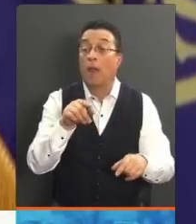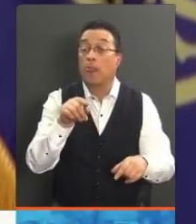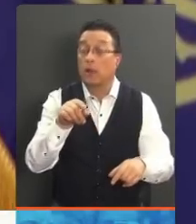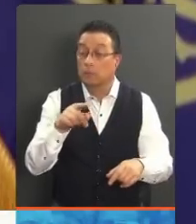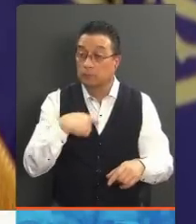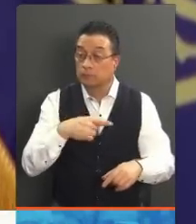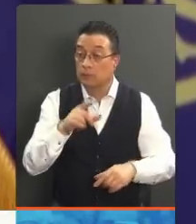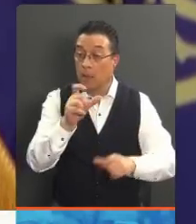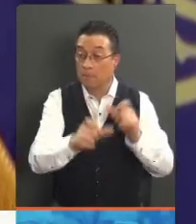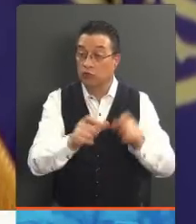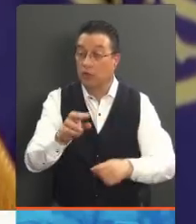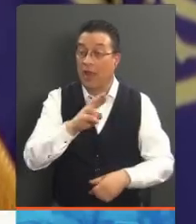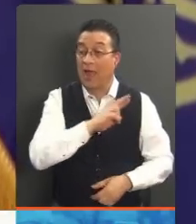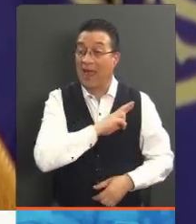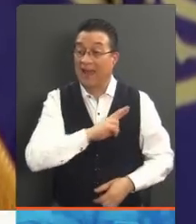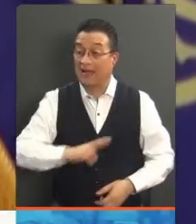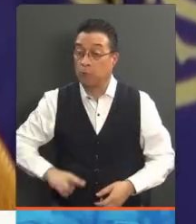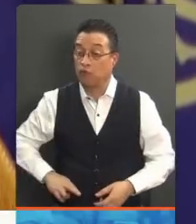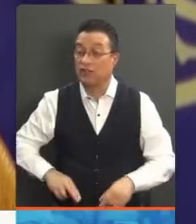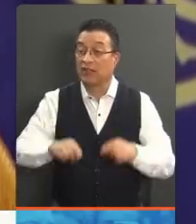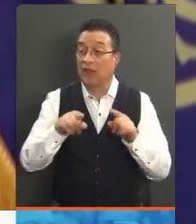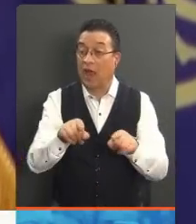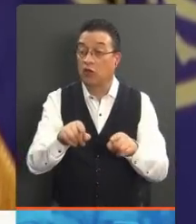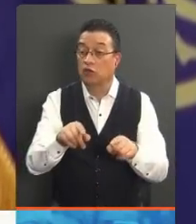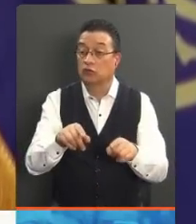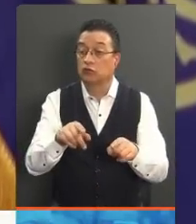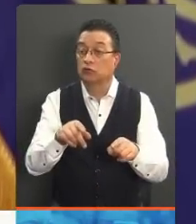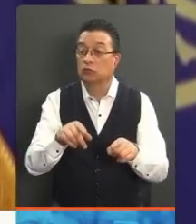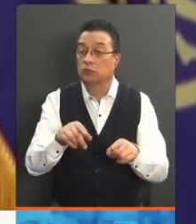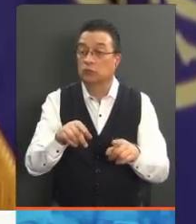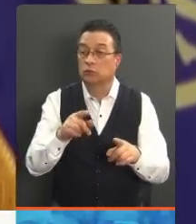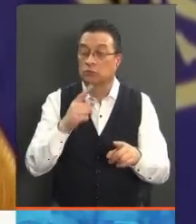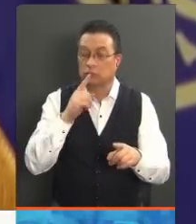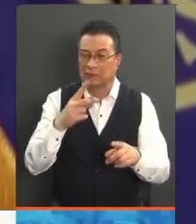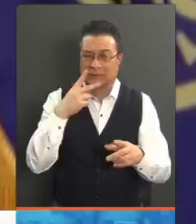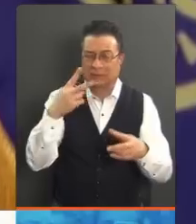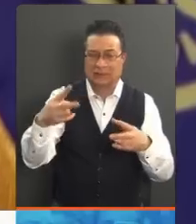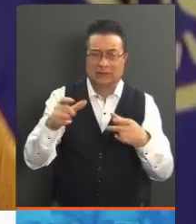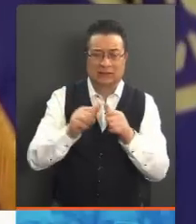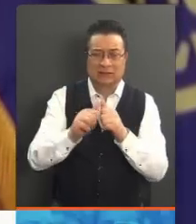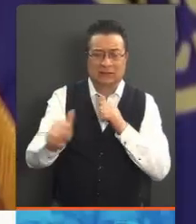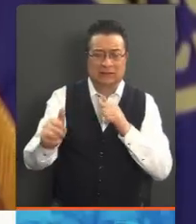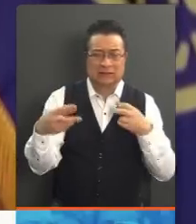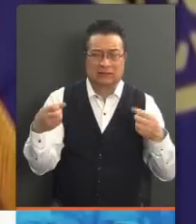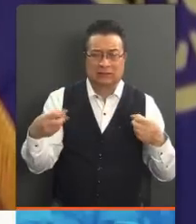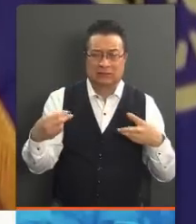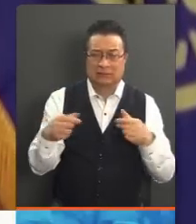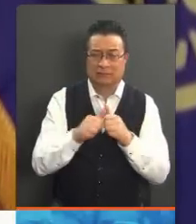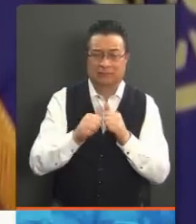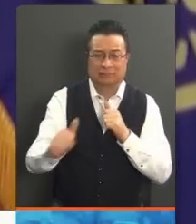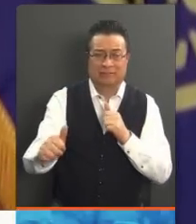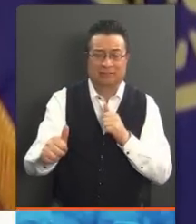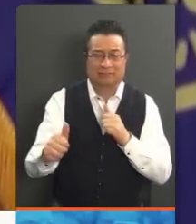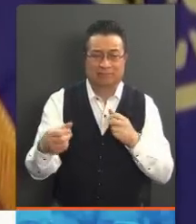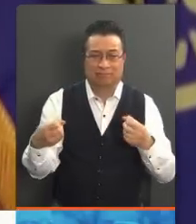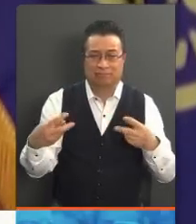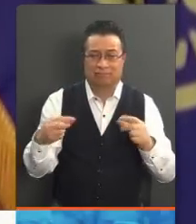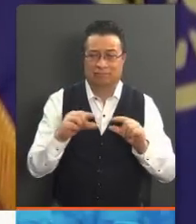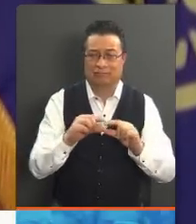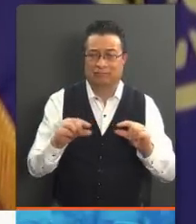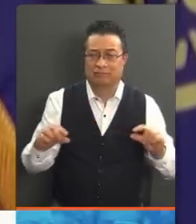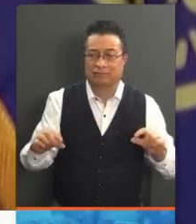a nationwide abortion ban. They cannot be allowed to have a majority in the Congress to do